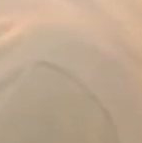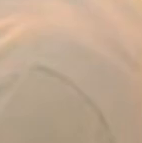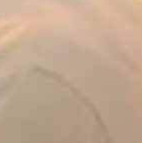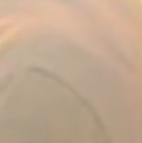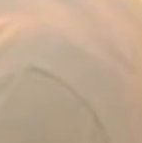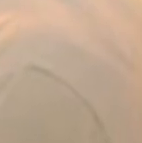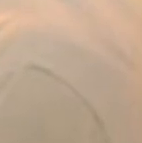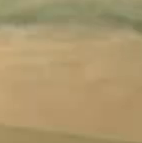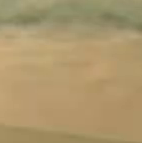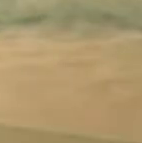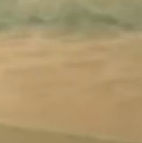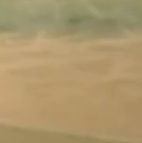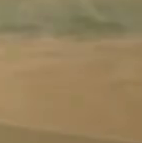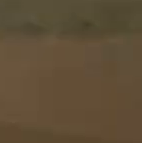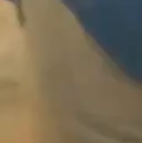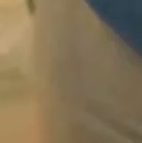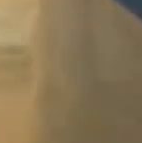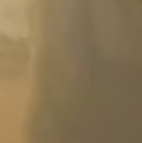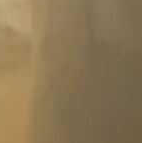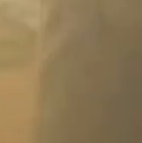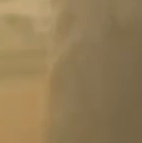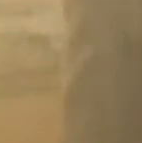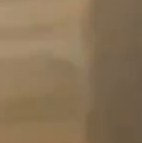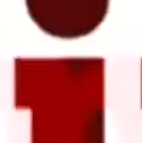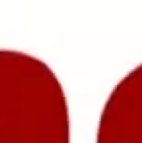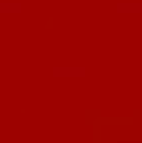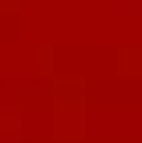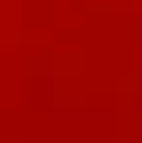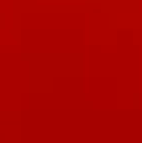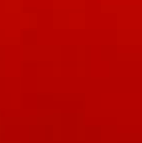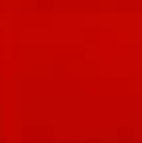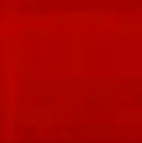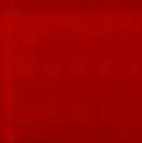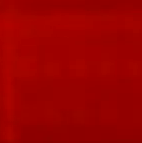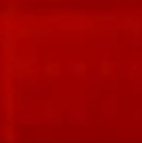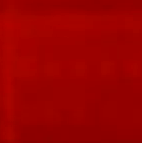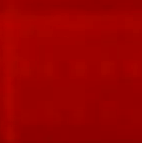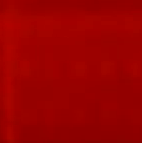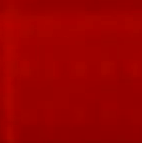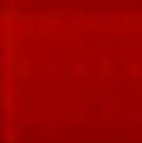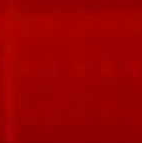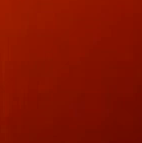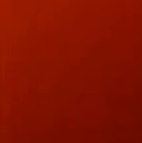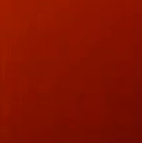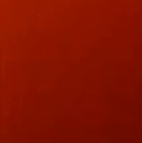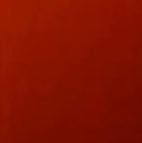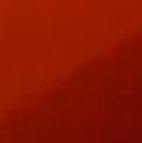They will fight for their love until the end.